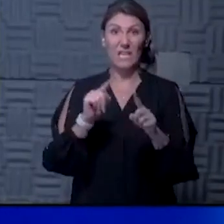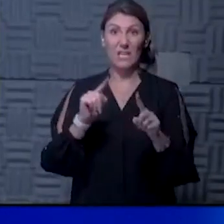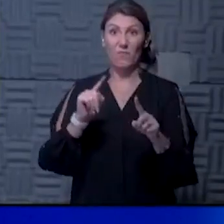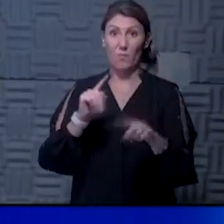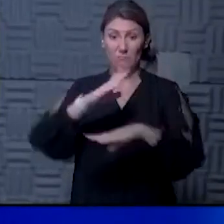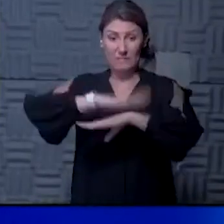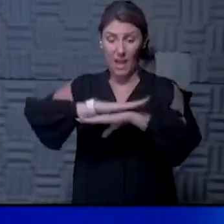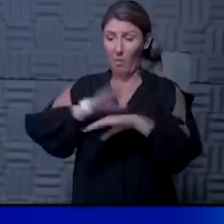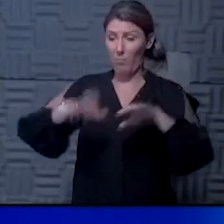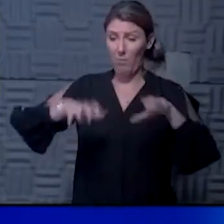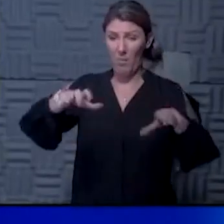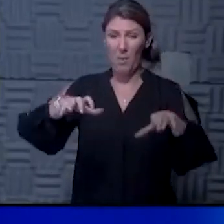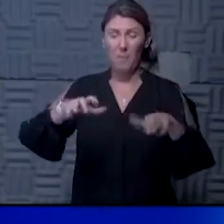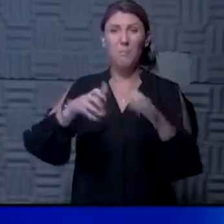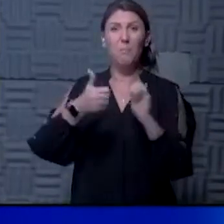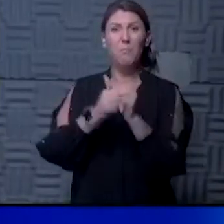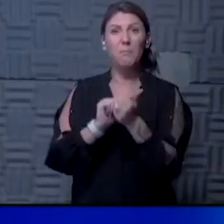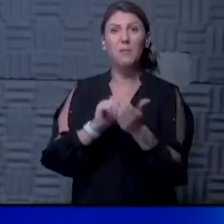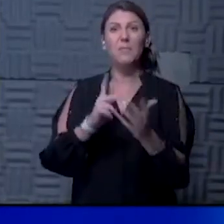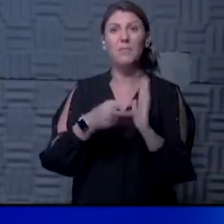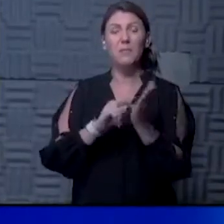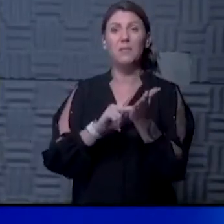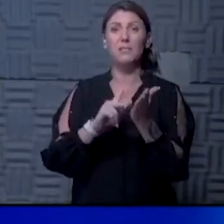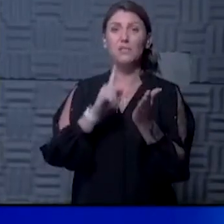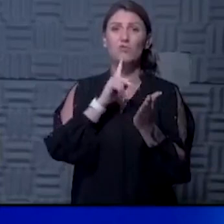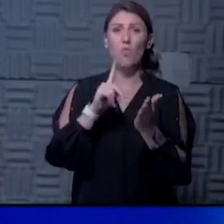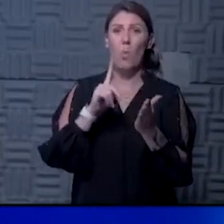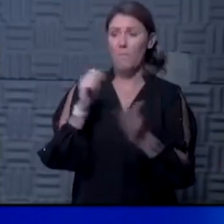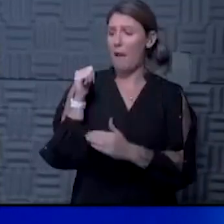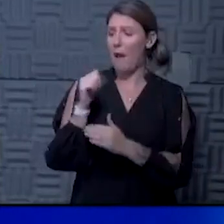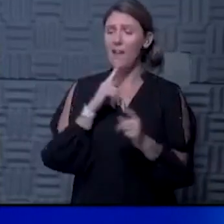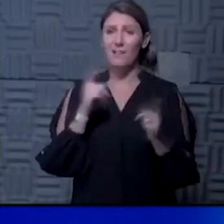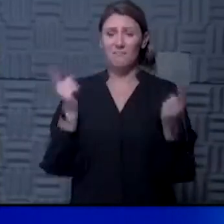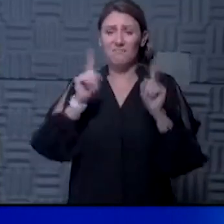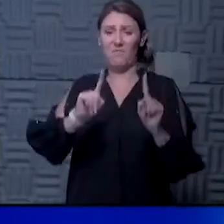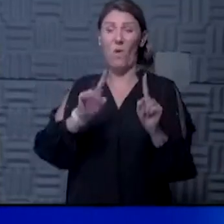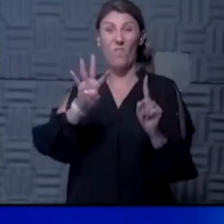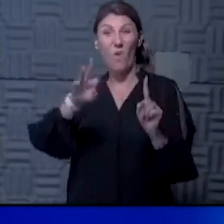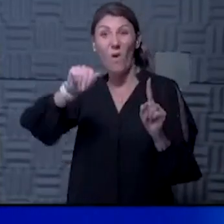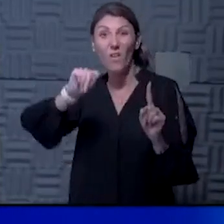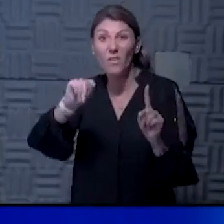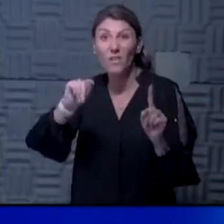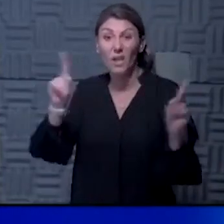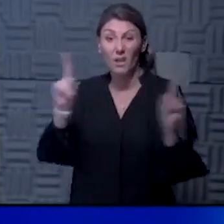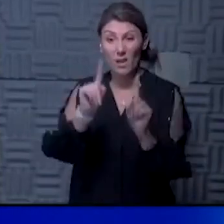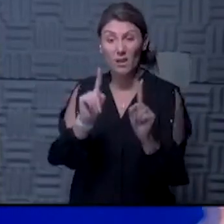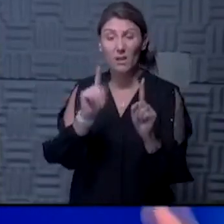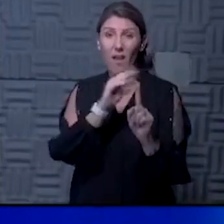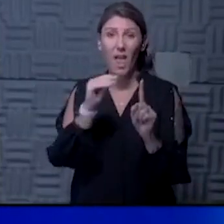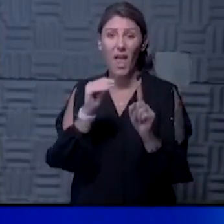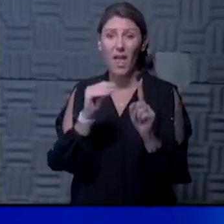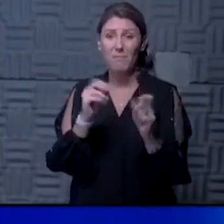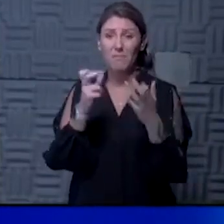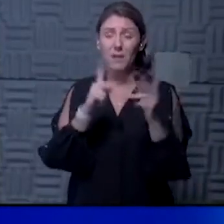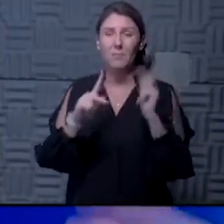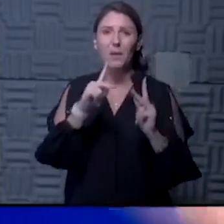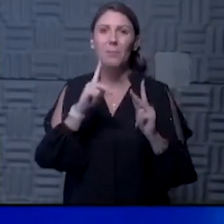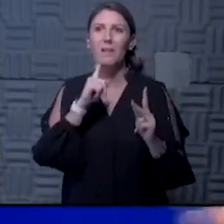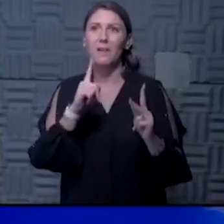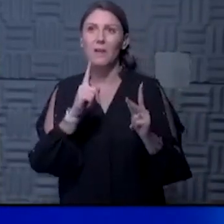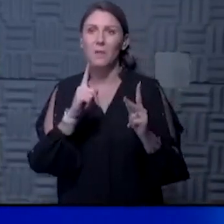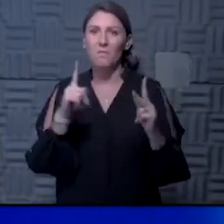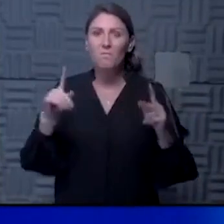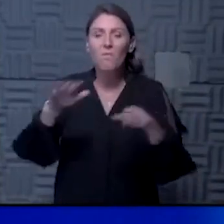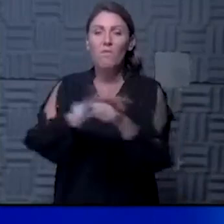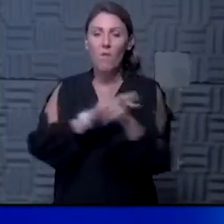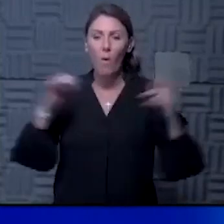still 4 feet or 3 feet together. And I think when you put a lot of people in a crowded room, or even what we wouldn't think of as crowded